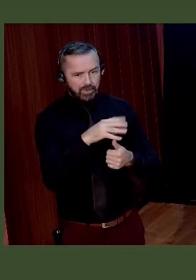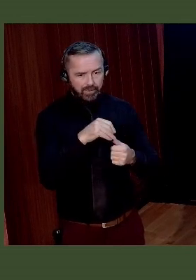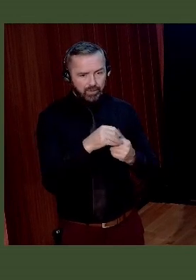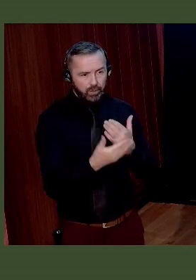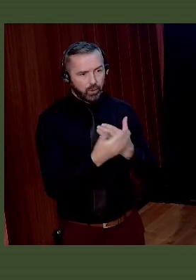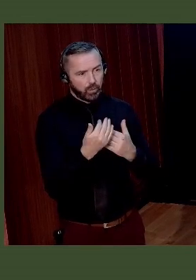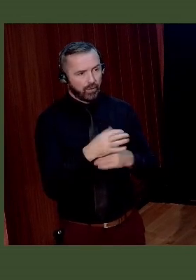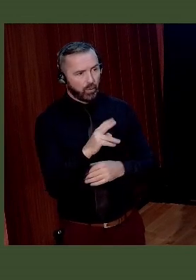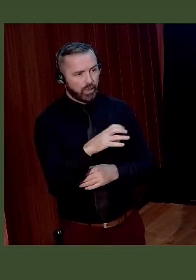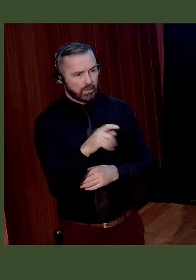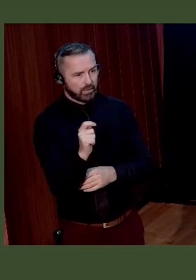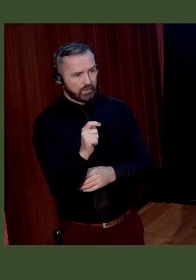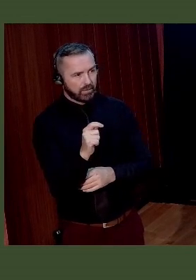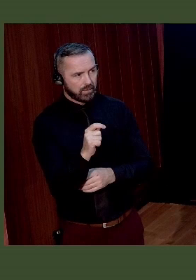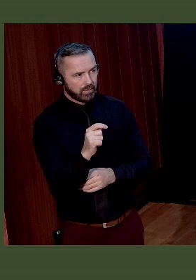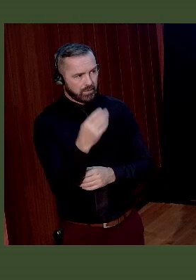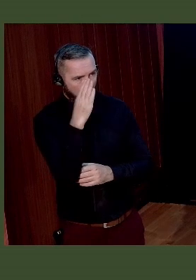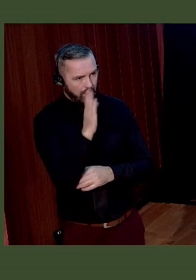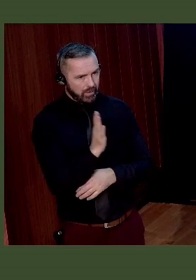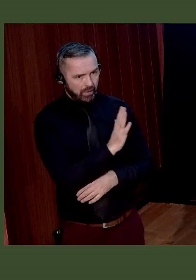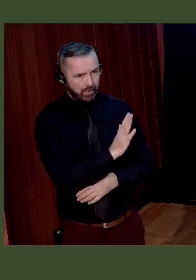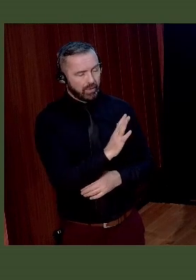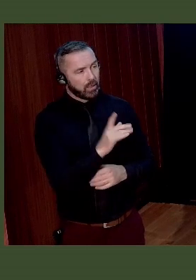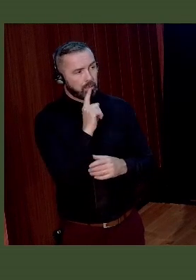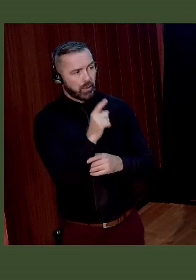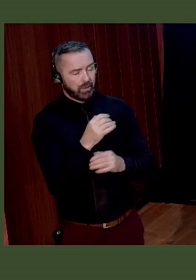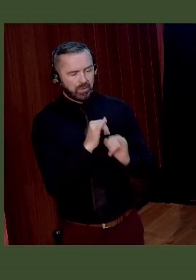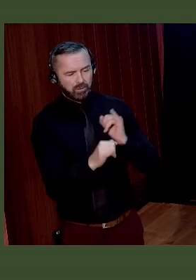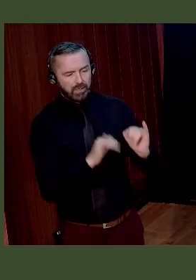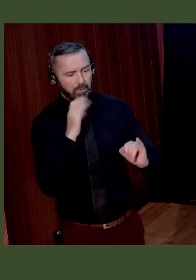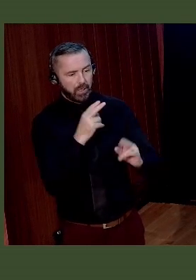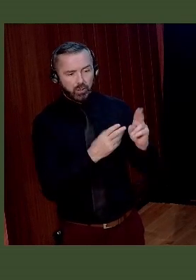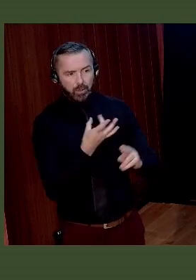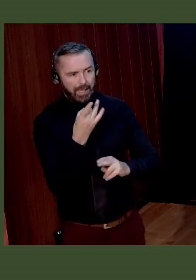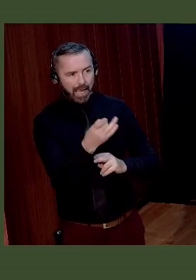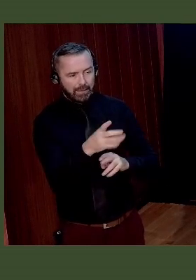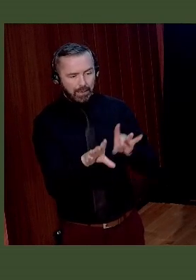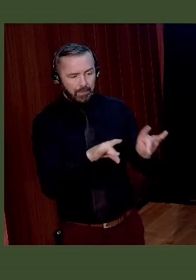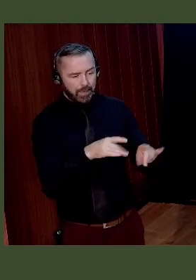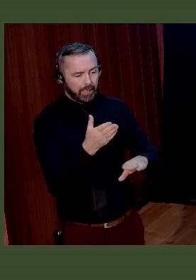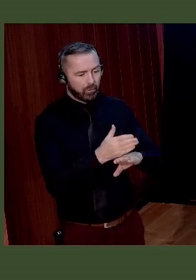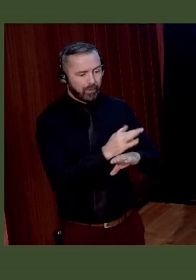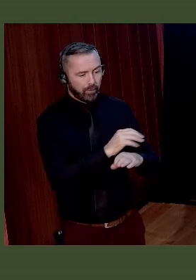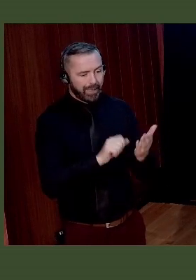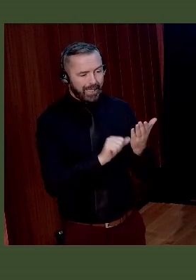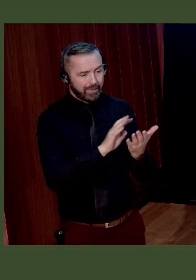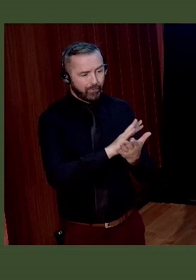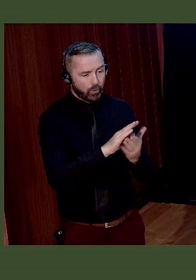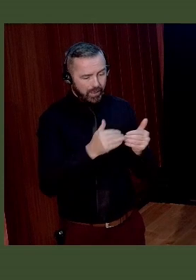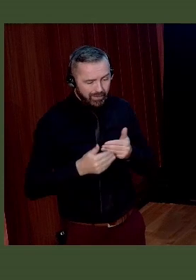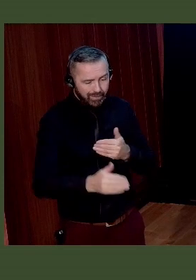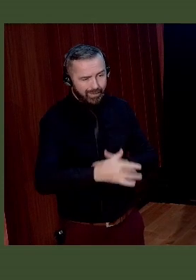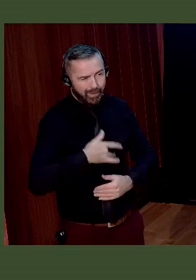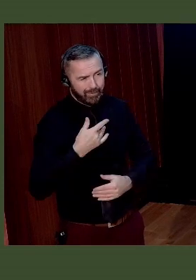Gaeltacht. However, the scheme was criticised as a child should not be asked to choose a career at the age of 14 and stick with that decision for the rest of his